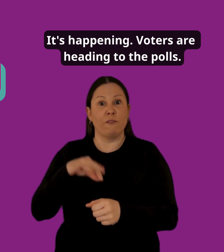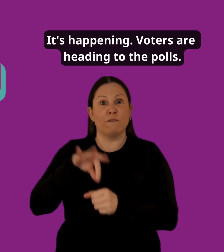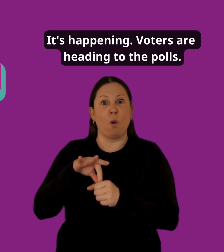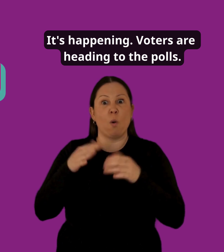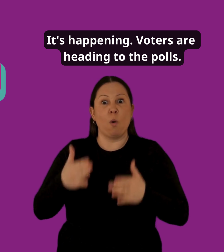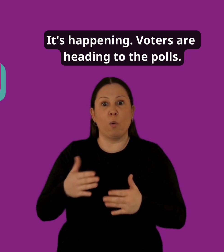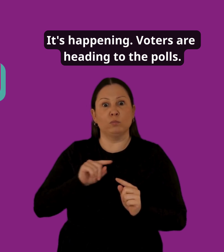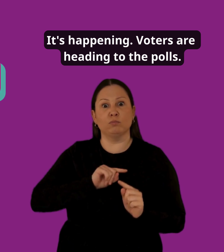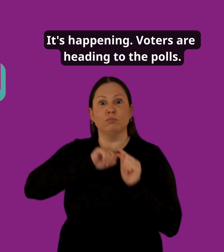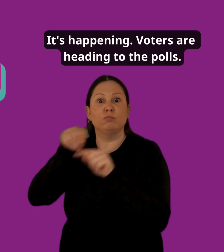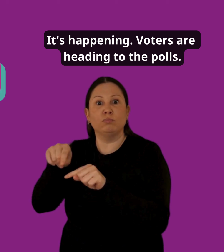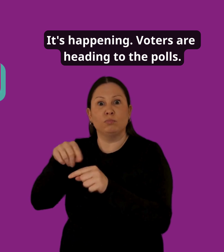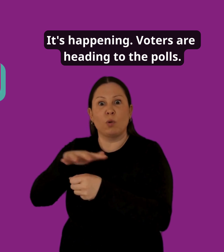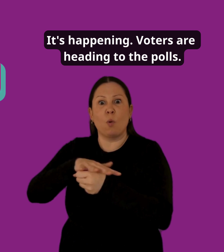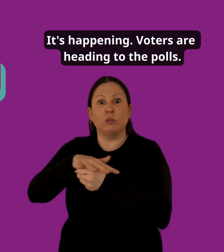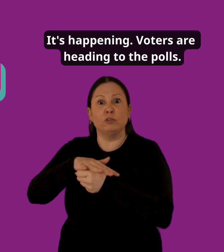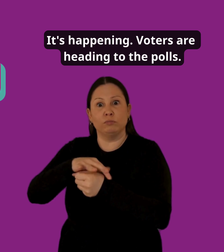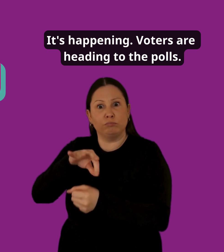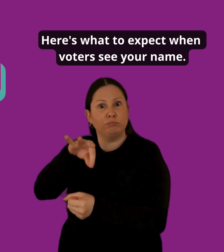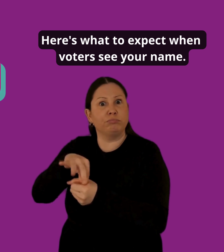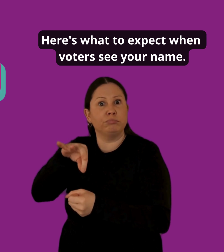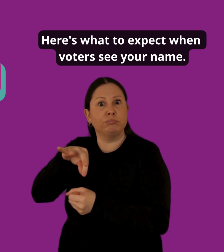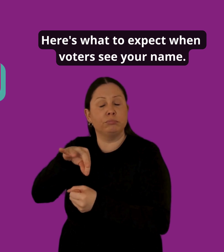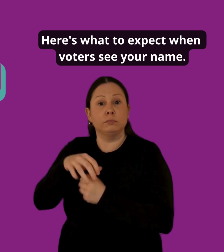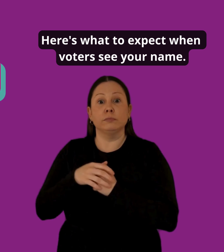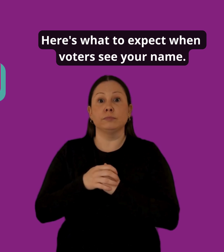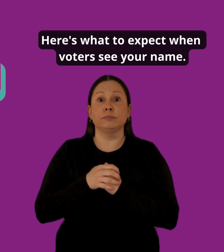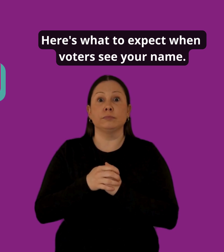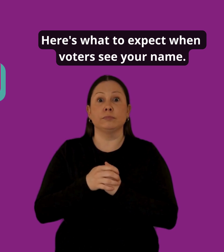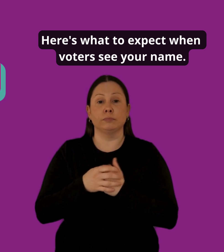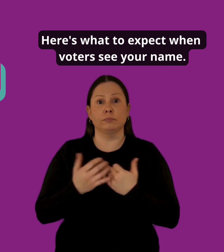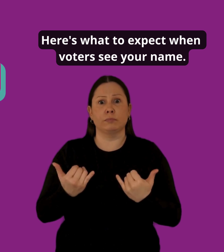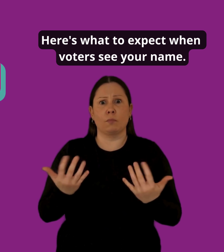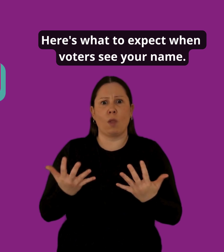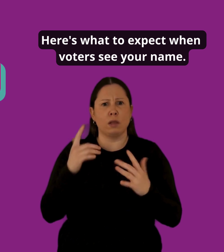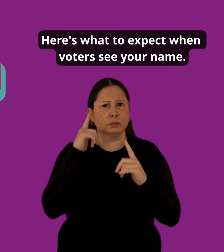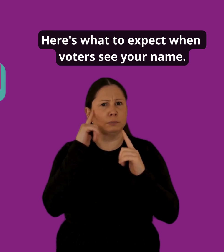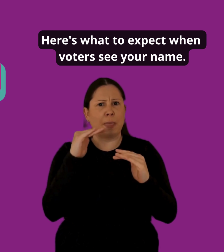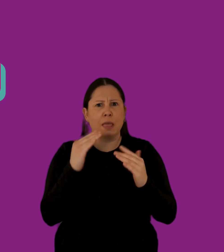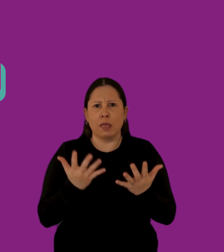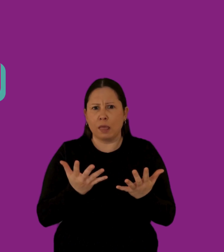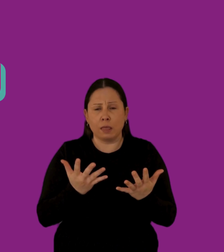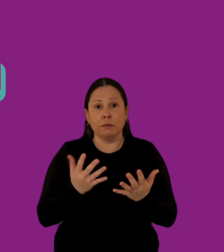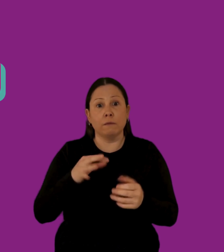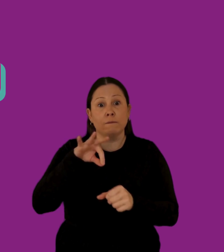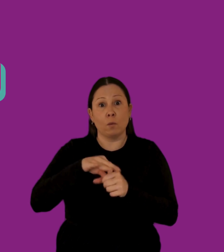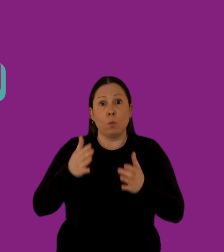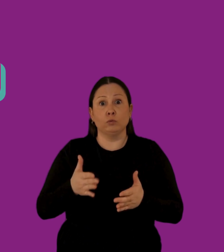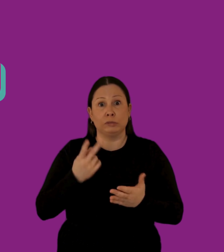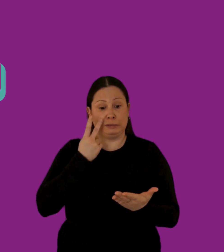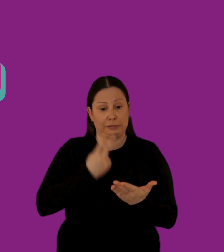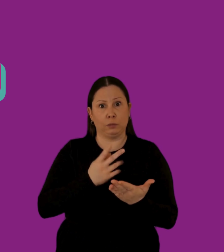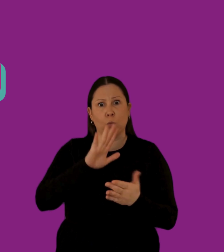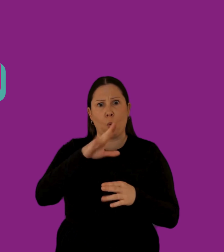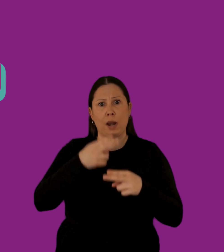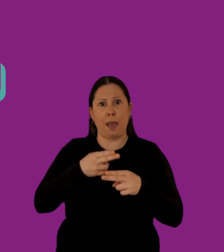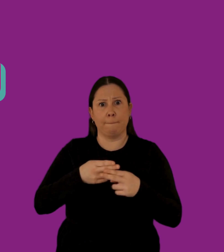It's happening. Voters are heading to the polls. Here's what to expect when voters see your name.